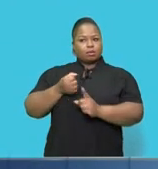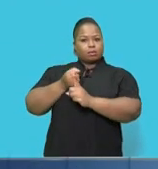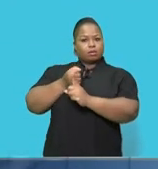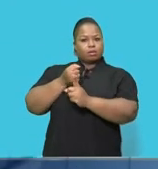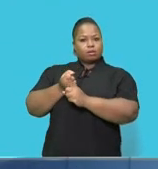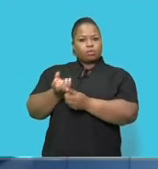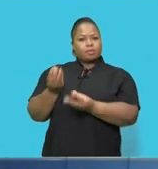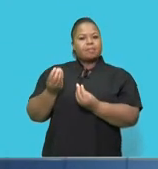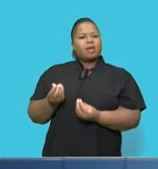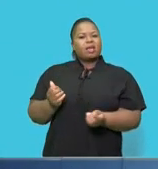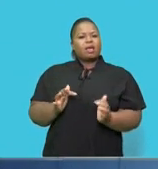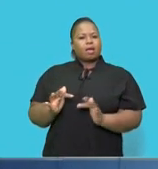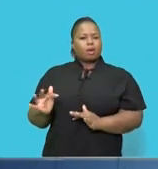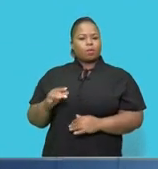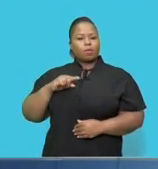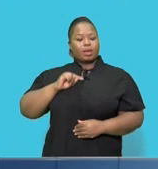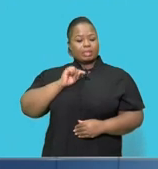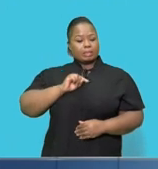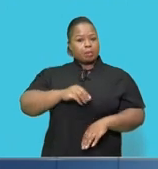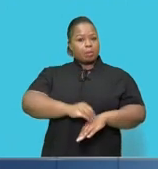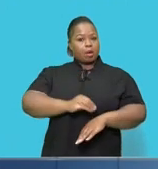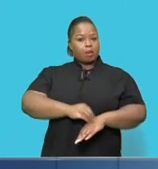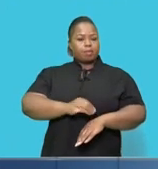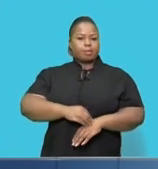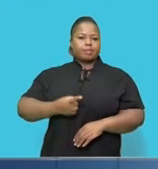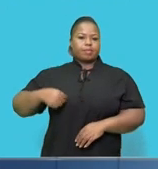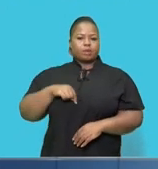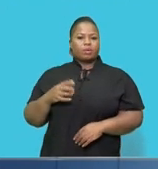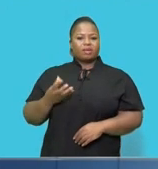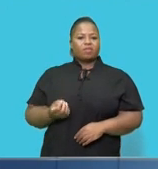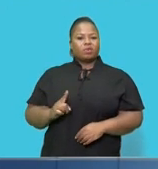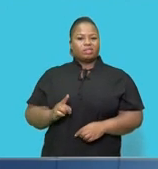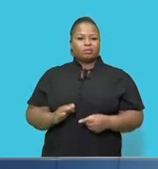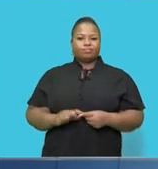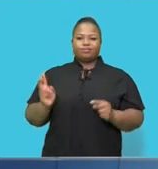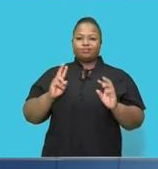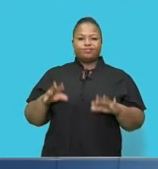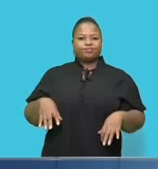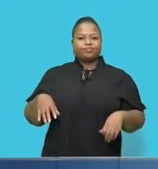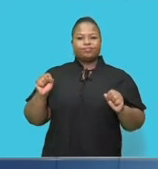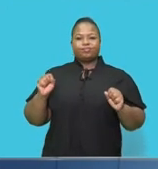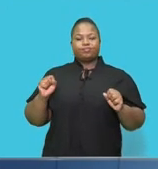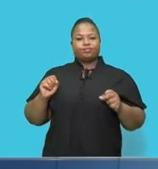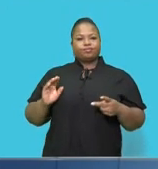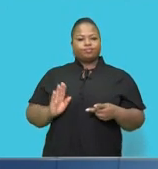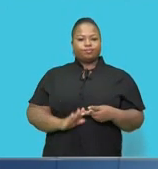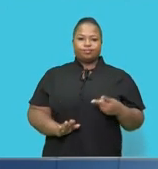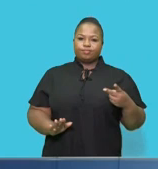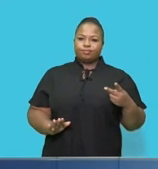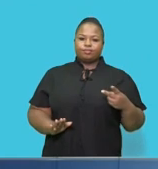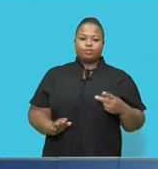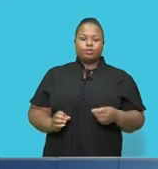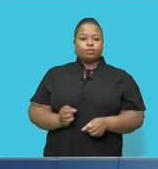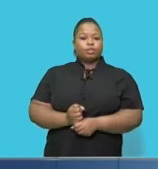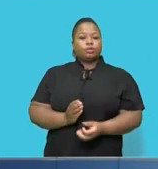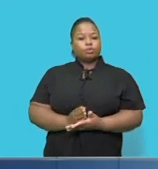to solve the immediate problem that we have of load shedding, of ensuring